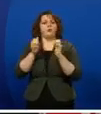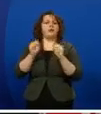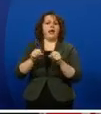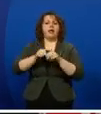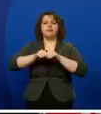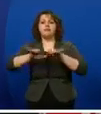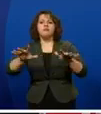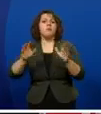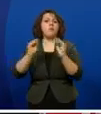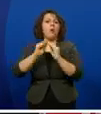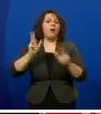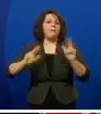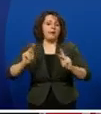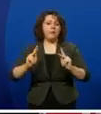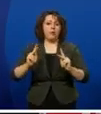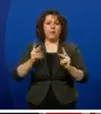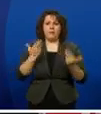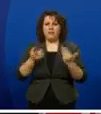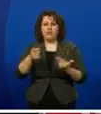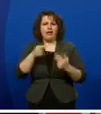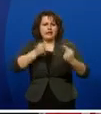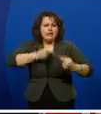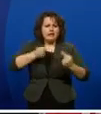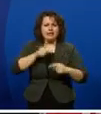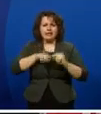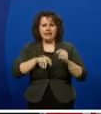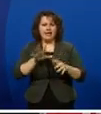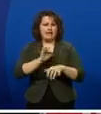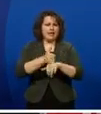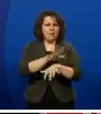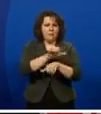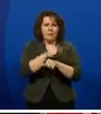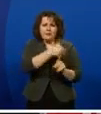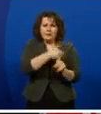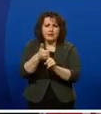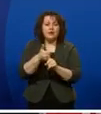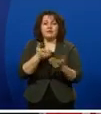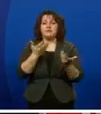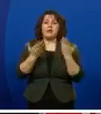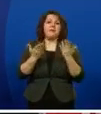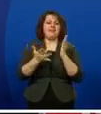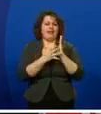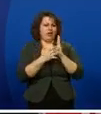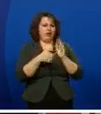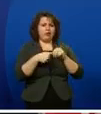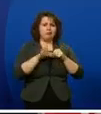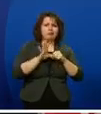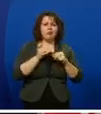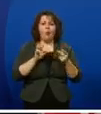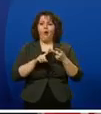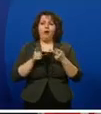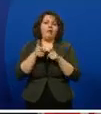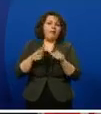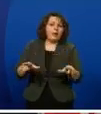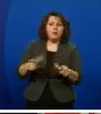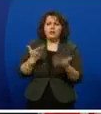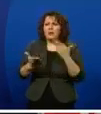who may struggle with scheduling appointments on their own, whether that's due to barriers with technology or even